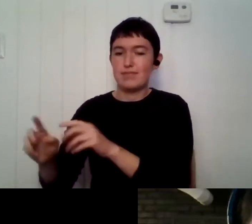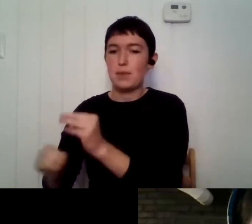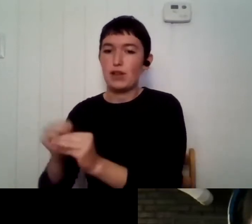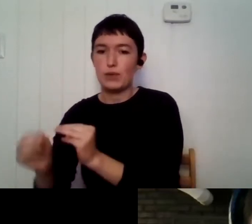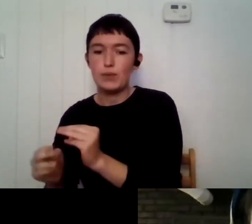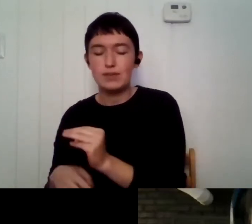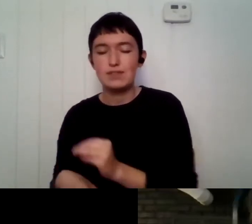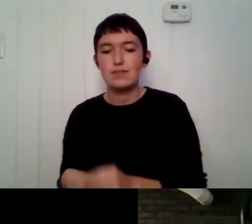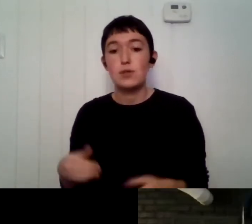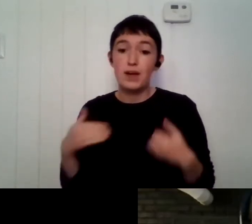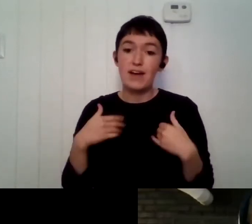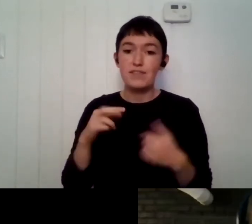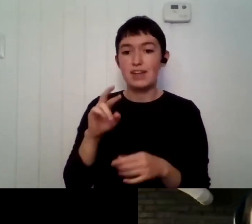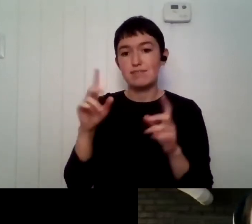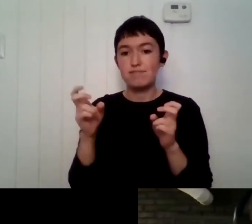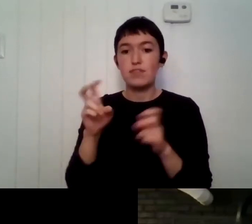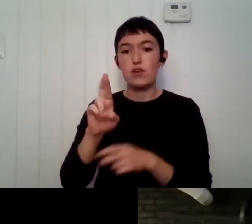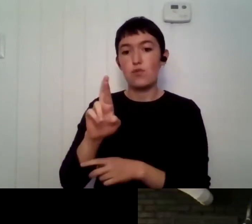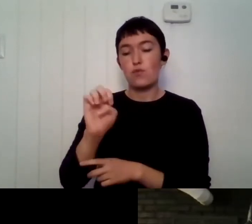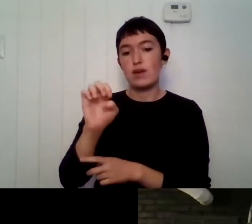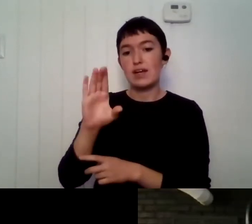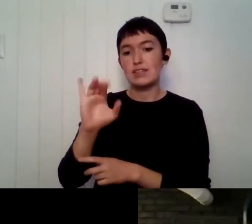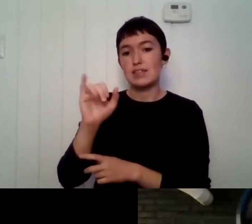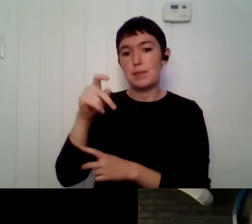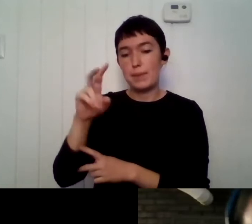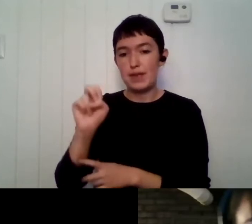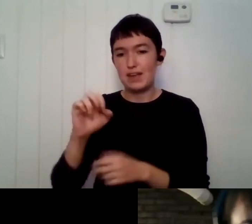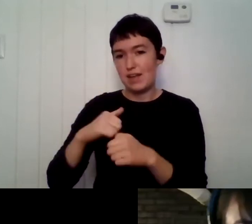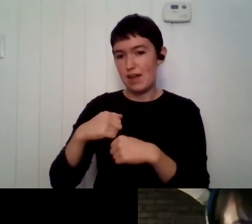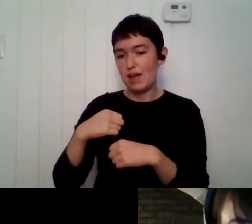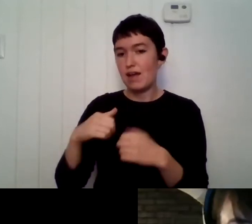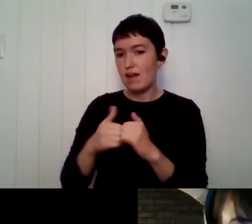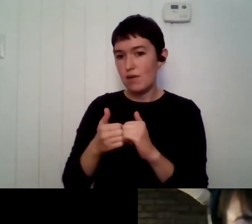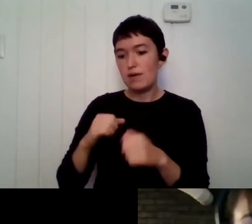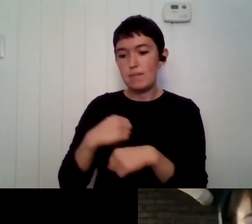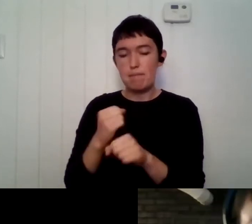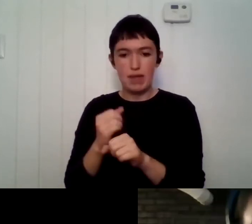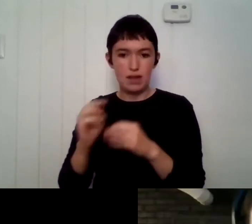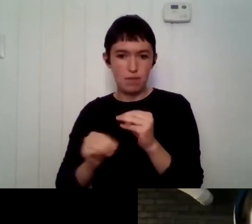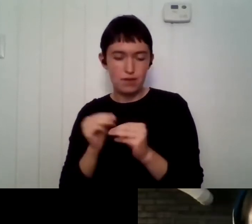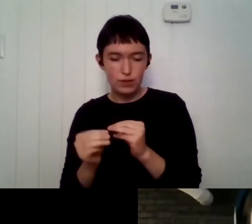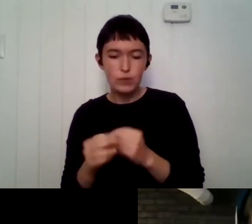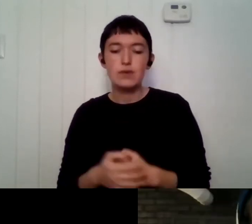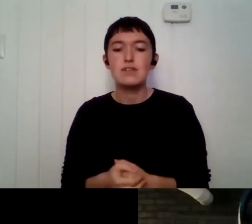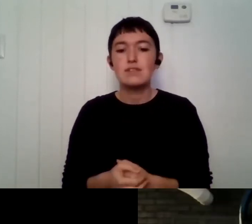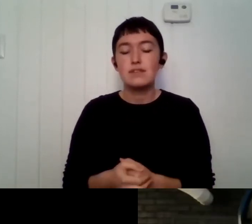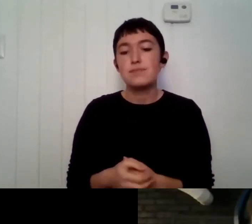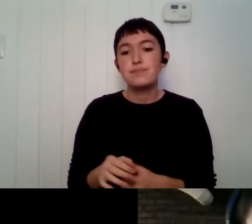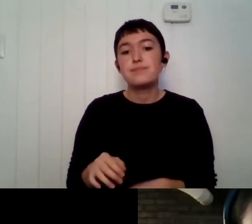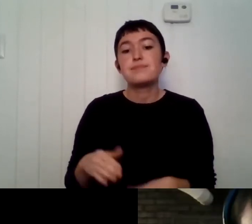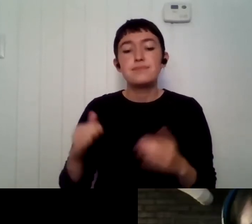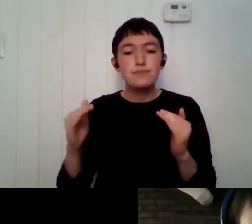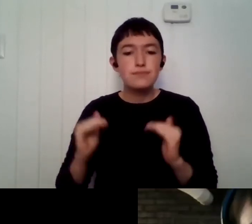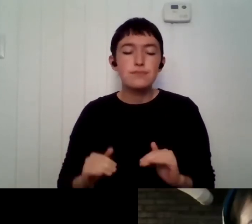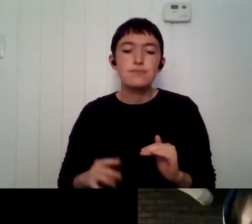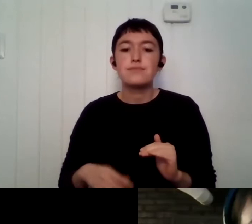those molecules. There's a lot of excitement about like 3D molecular generation. So because a lot of the data structures